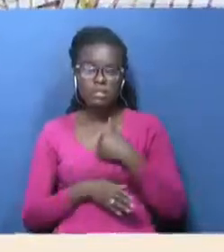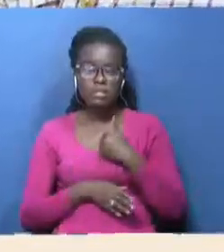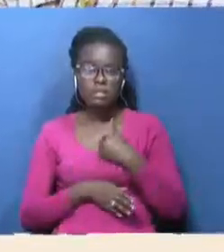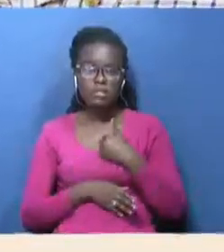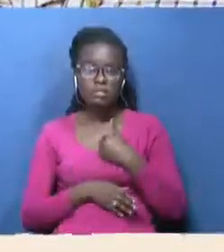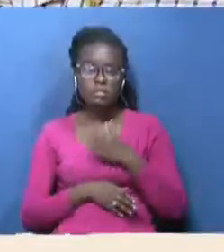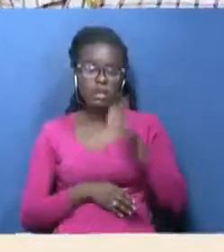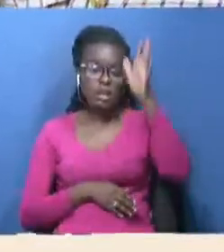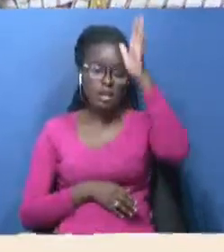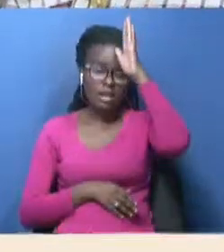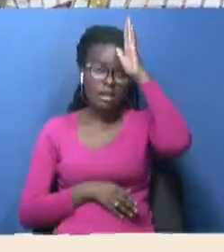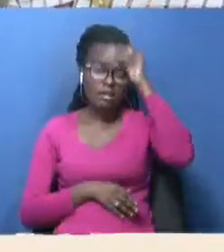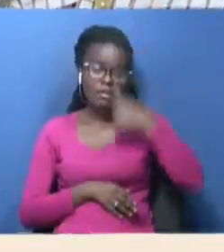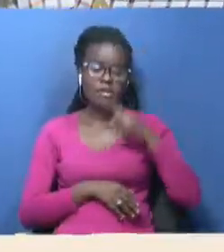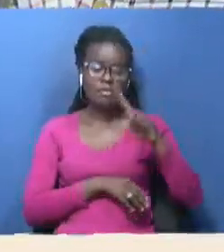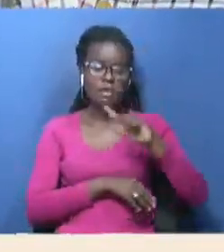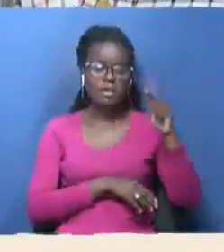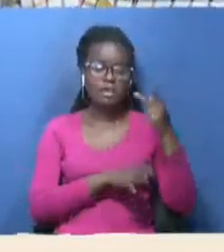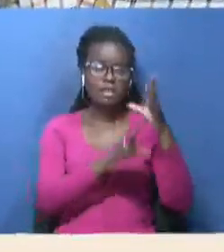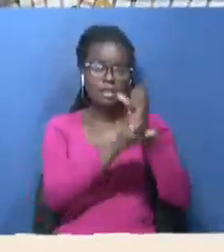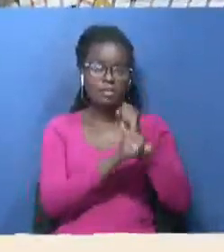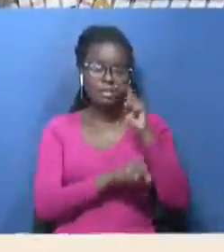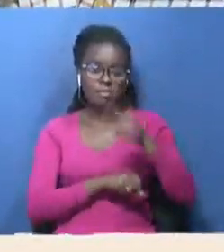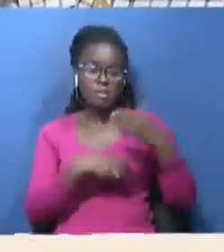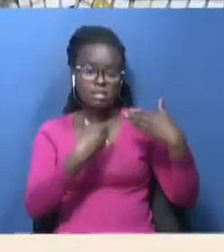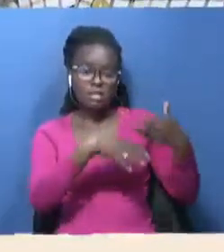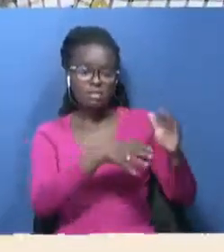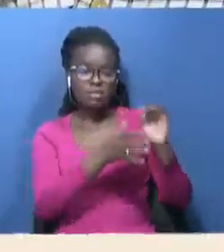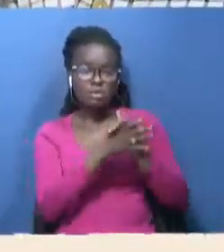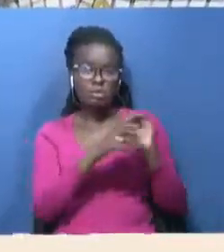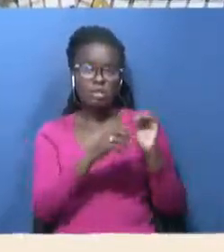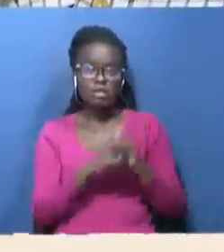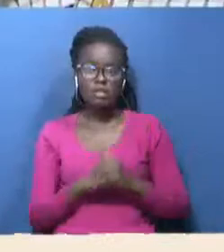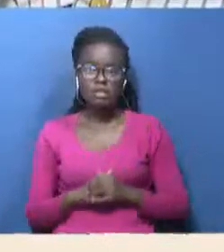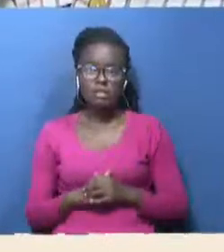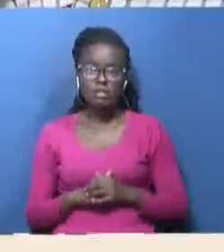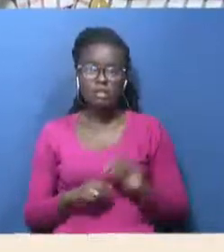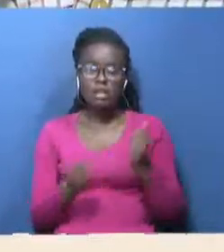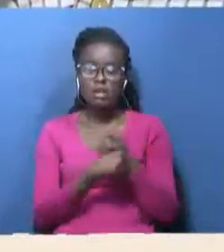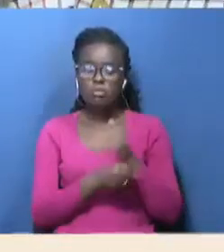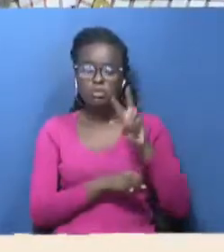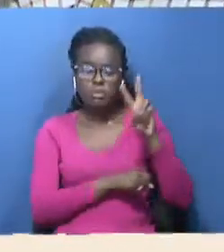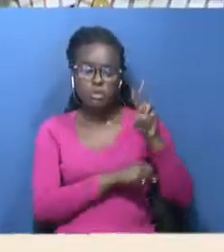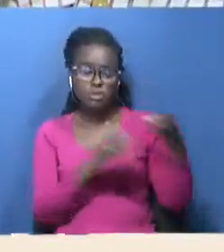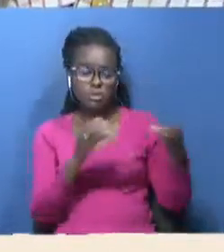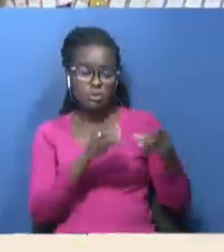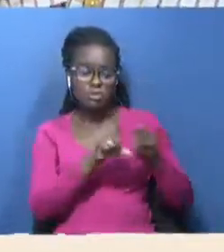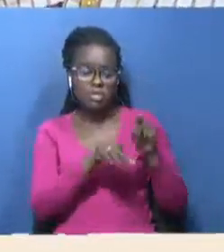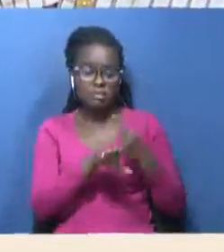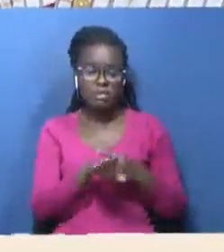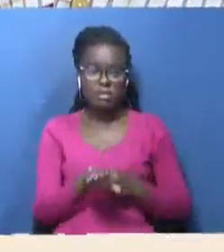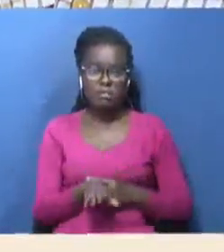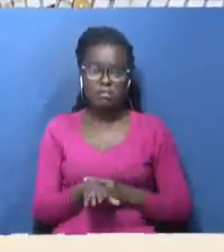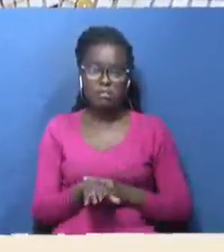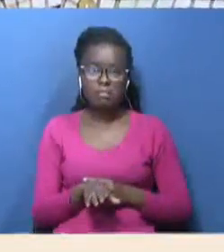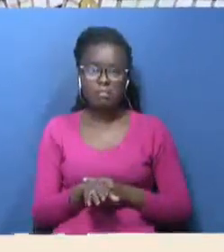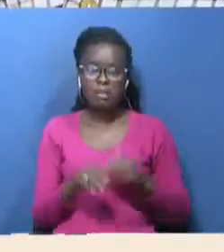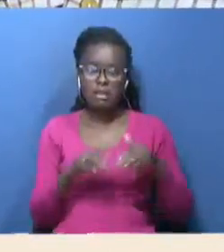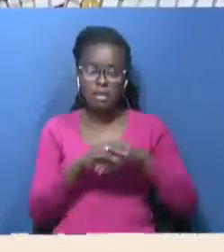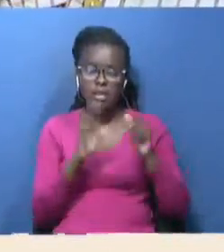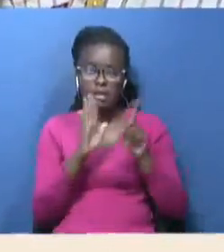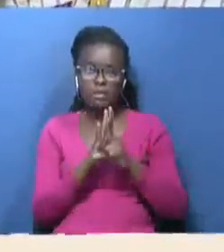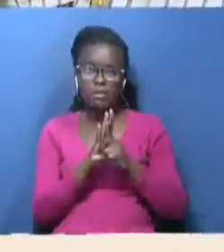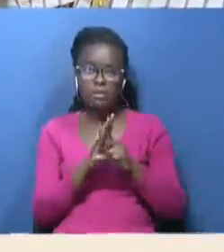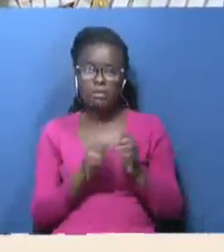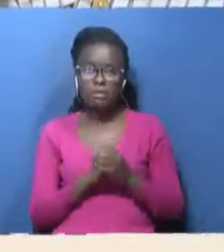from KANU to form One Kenya Alliance, they must leave Jubilee. You can't actually be in two alliances at the same time under the law.